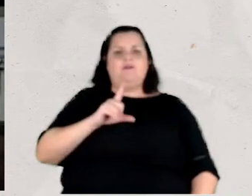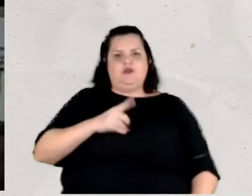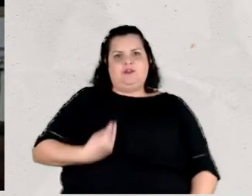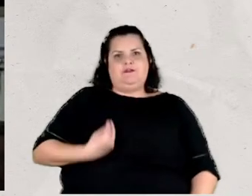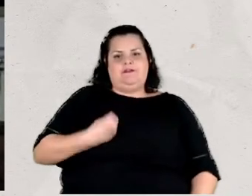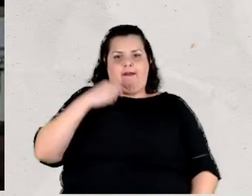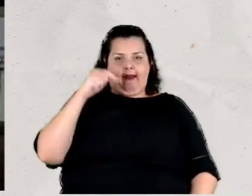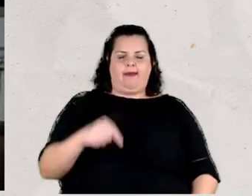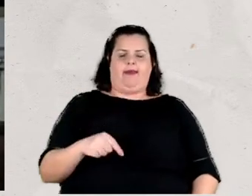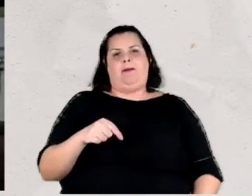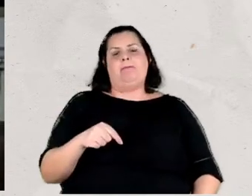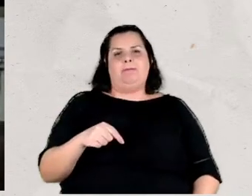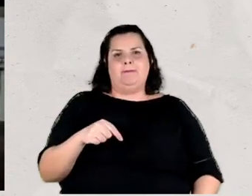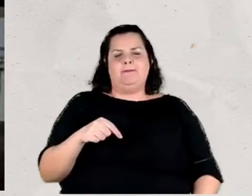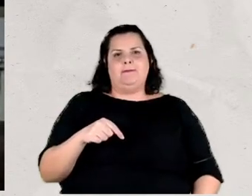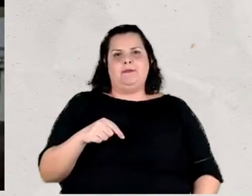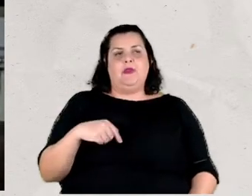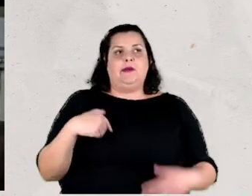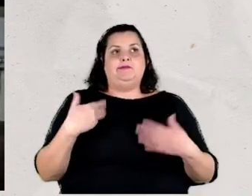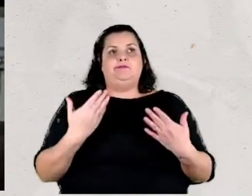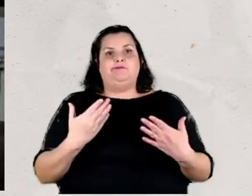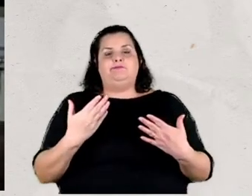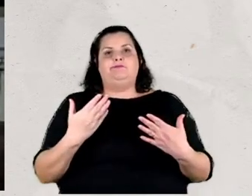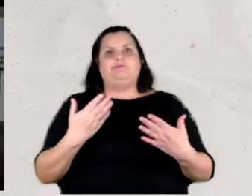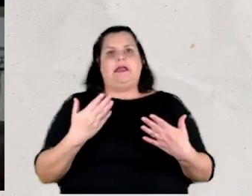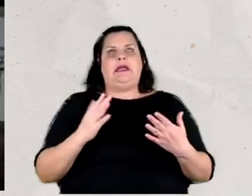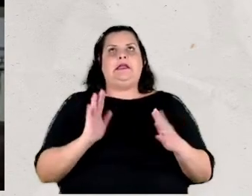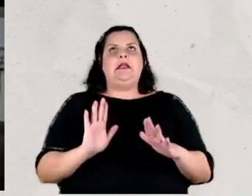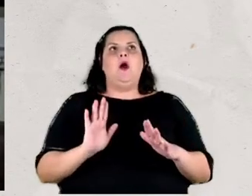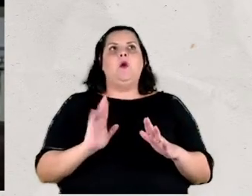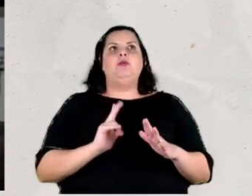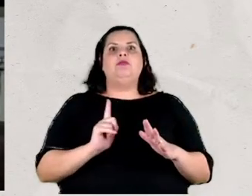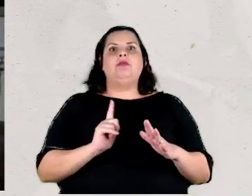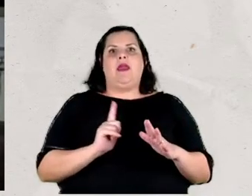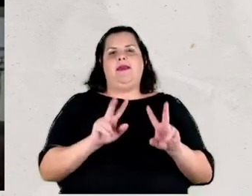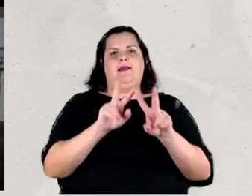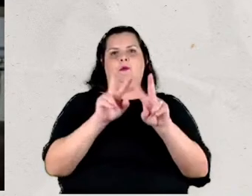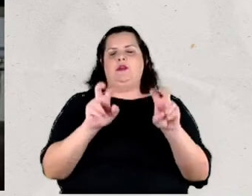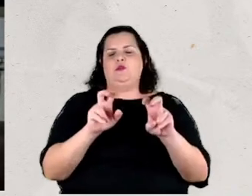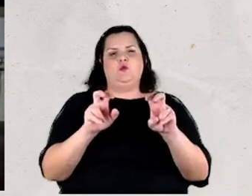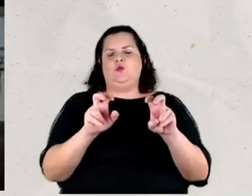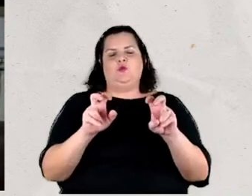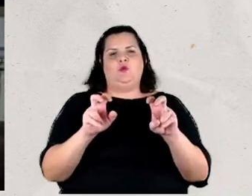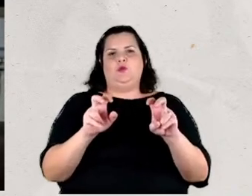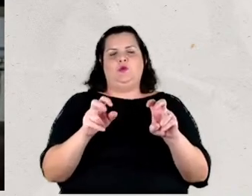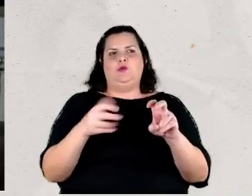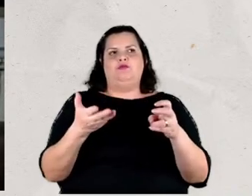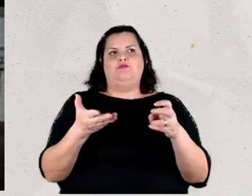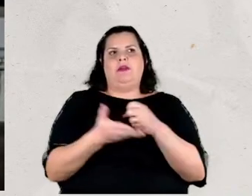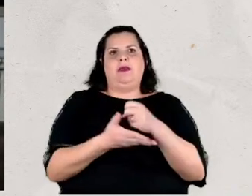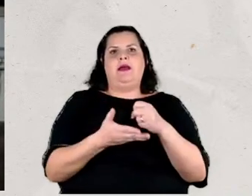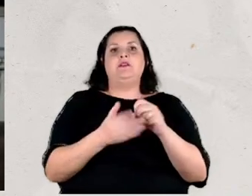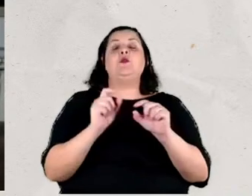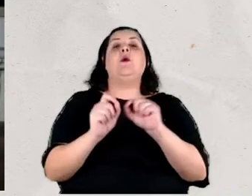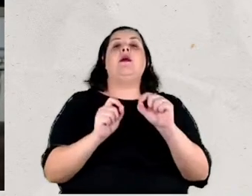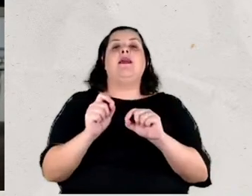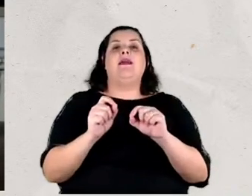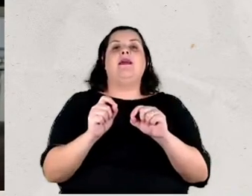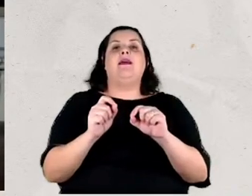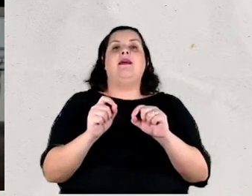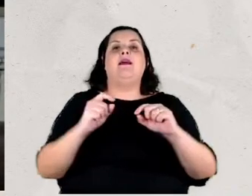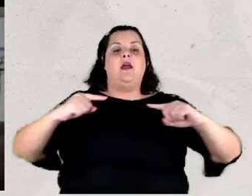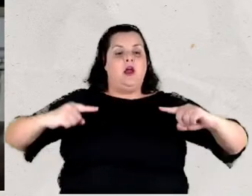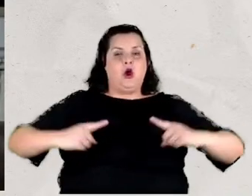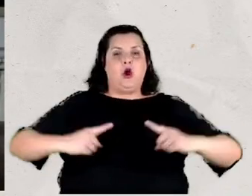two indigenous peoples, two peoples that belong to this land, then I'm ready to disagree with you about